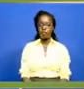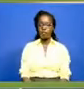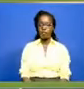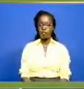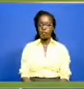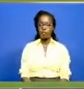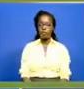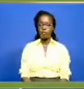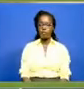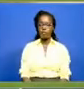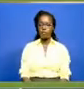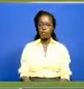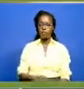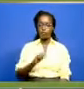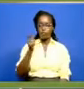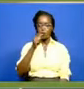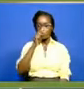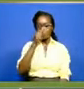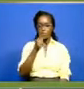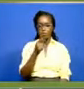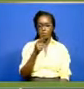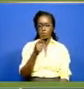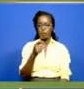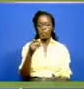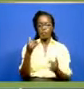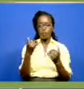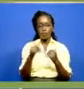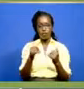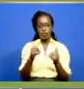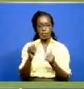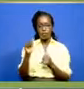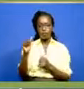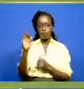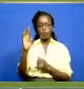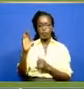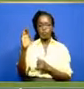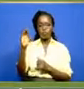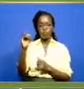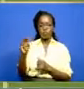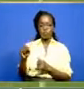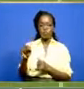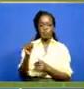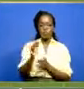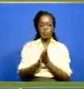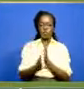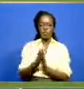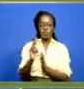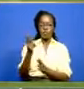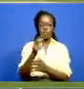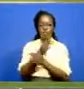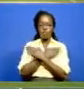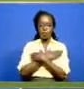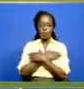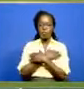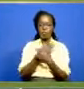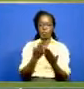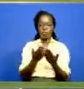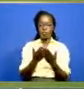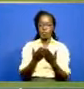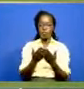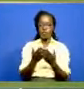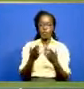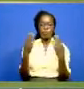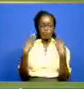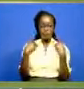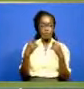Tanzania and Kenya will have to play the upcoming Africa Cup of Nations qualifier matches without playing a second friendly after the game set for this afternoon